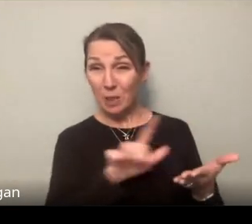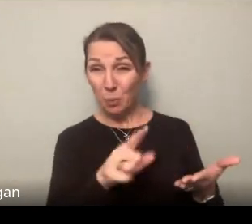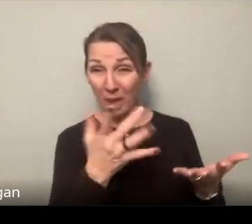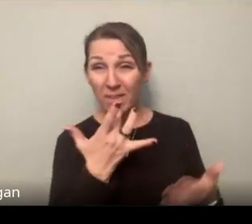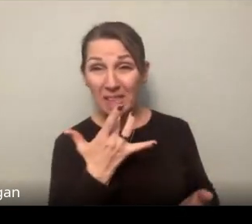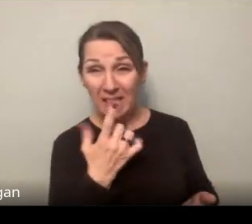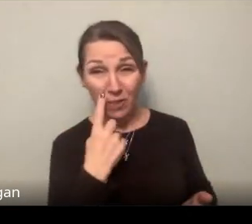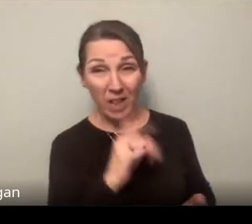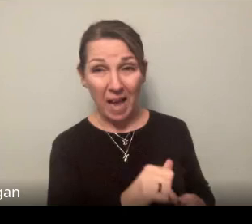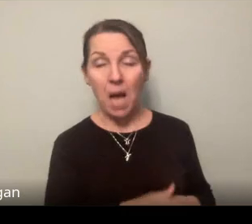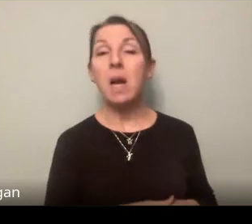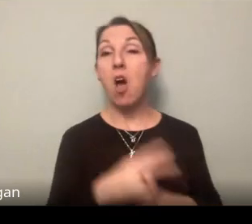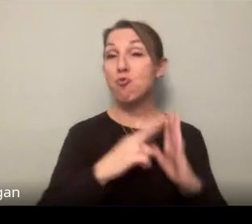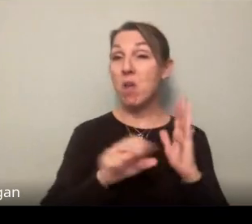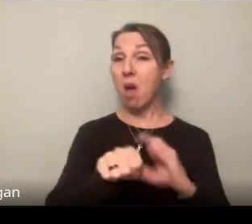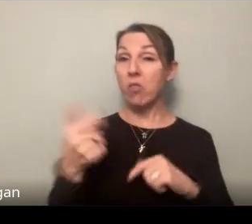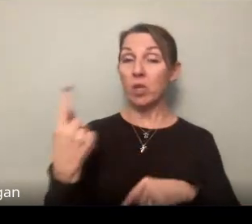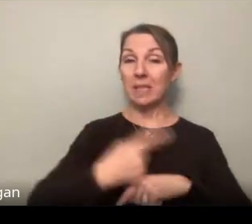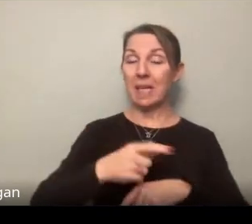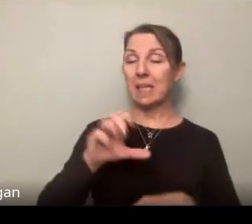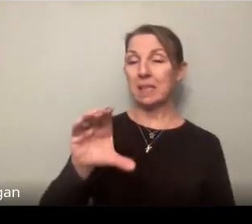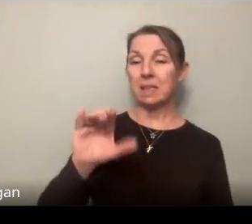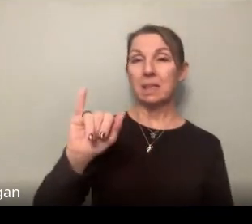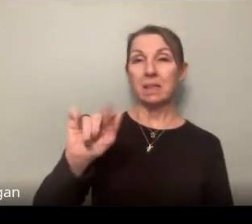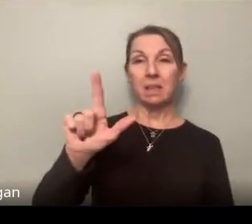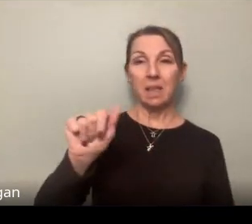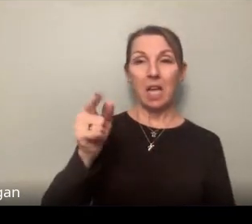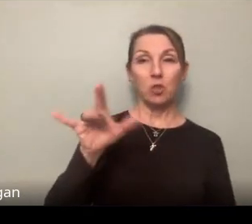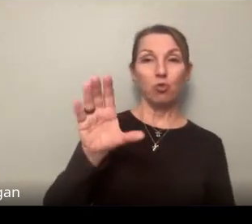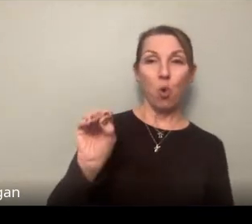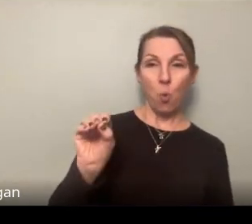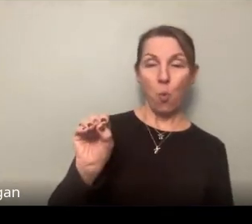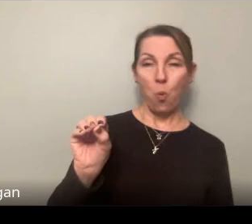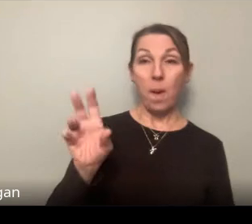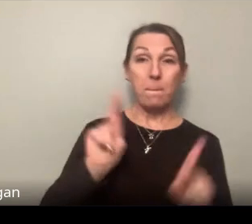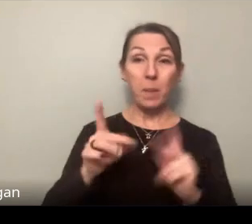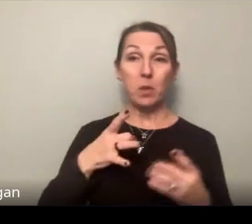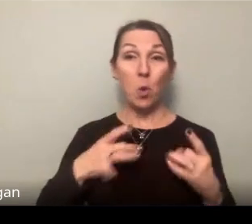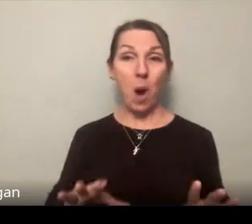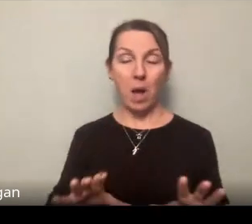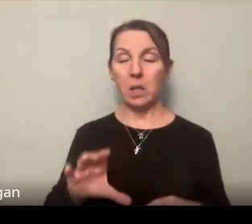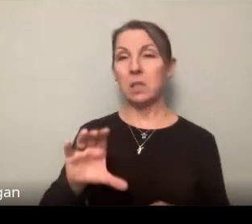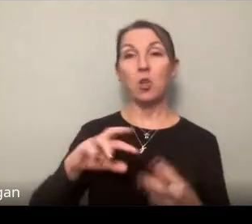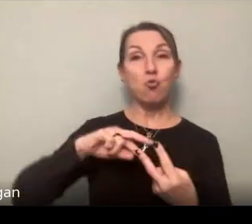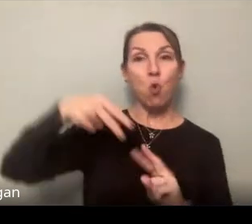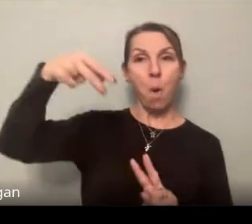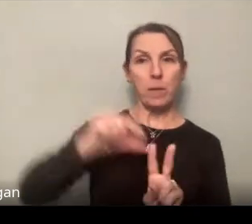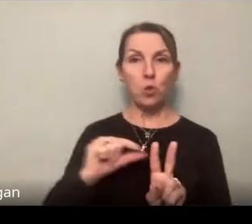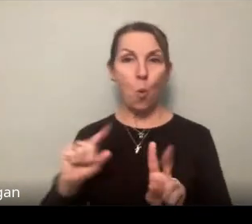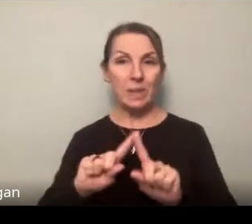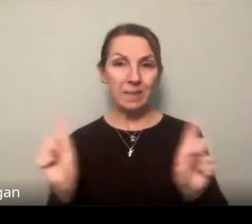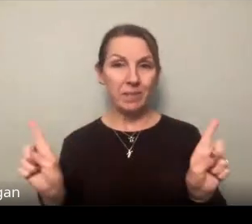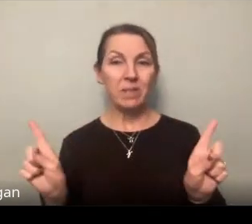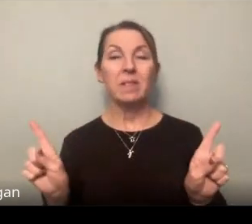I read the other day that cilantro, that folks who don't like it, it's actually a chromosomal difference. And